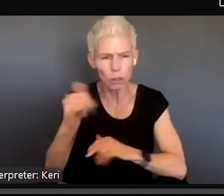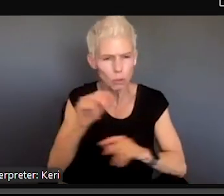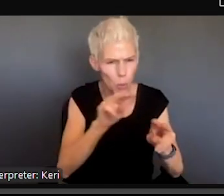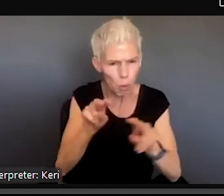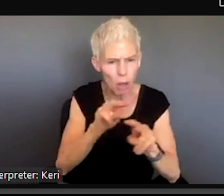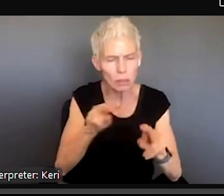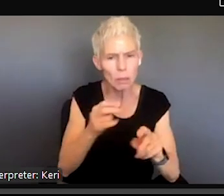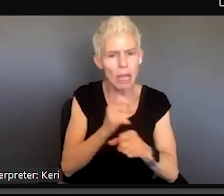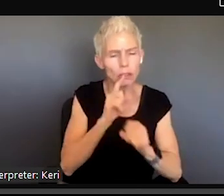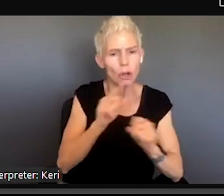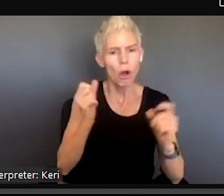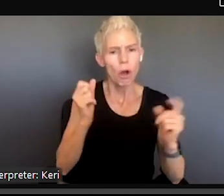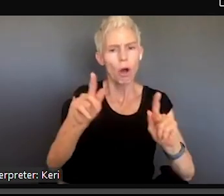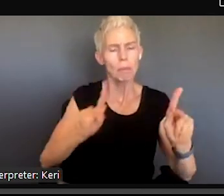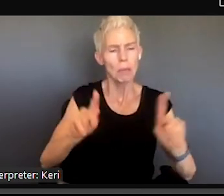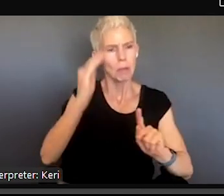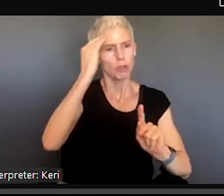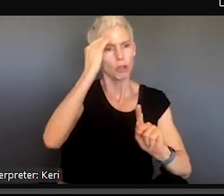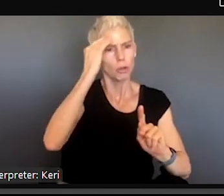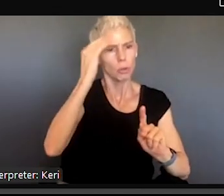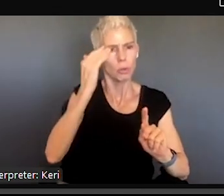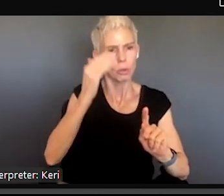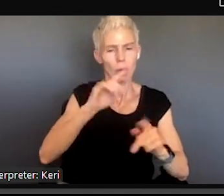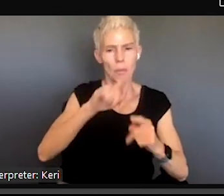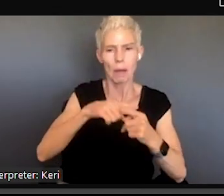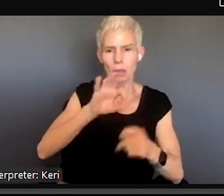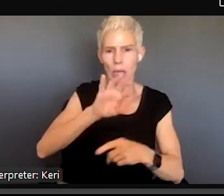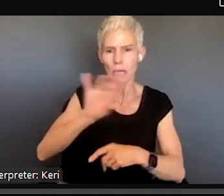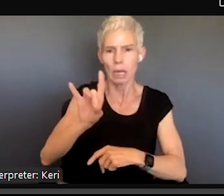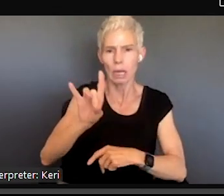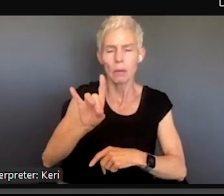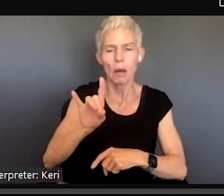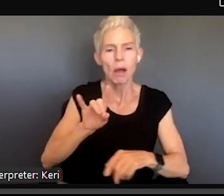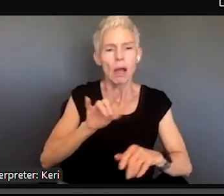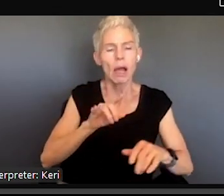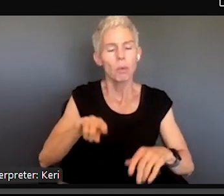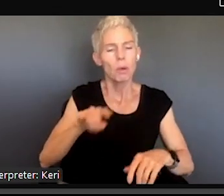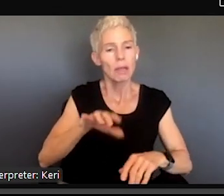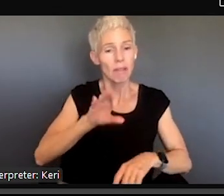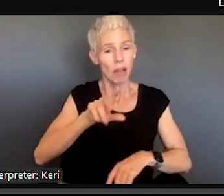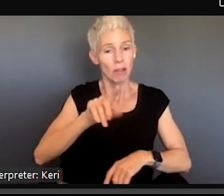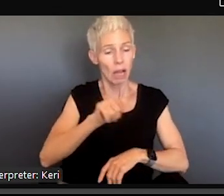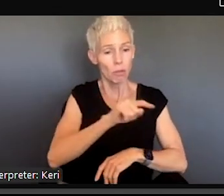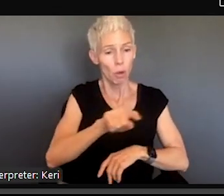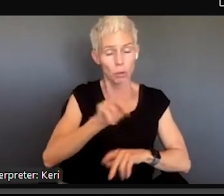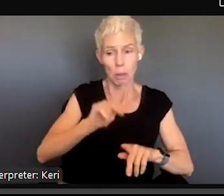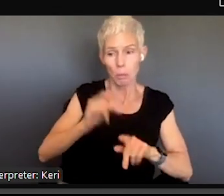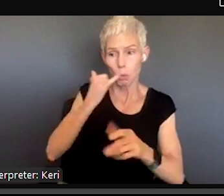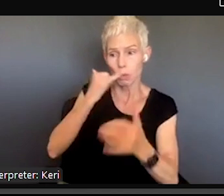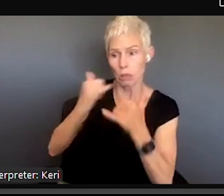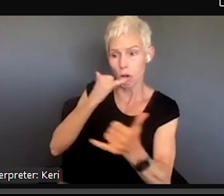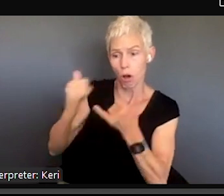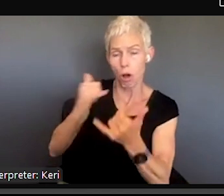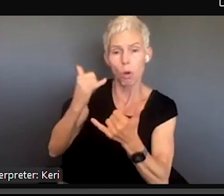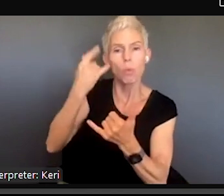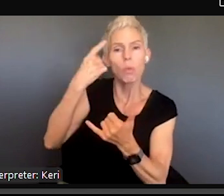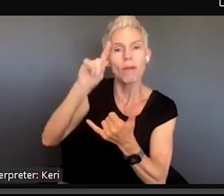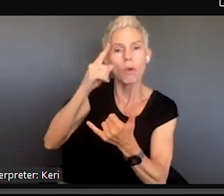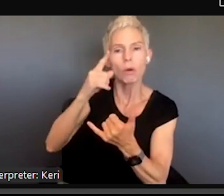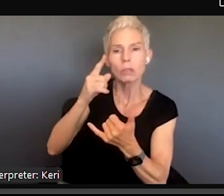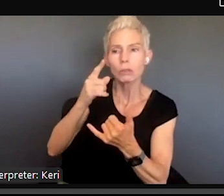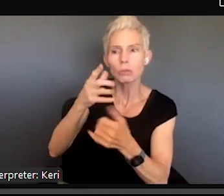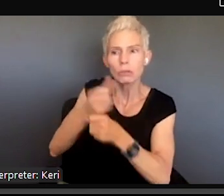was getting out to everyone in ways that made sense to them. But we found that a lot of our folks were calling purely for